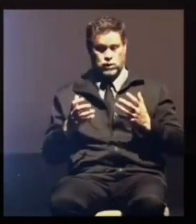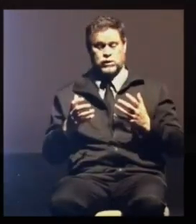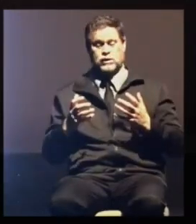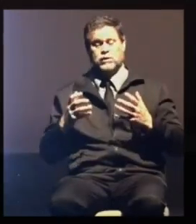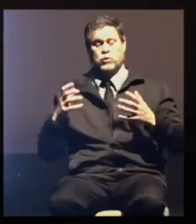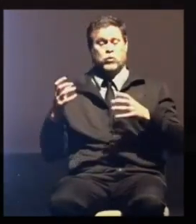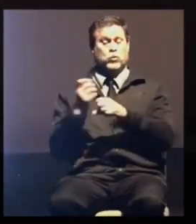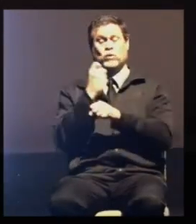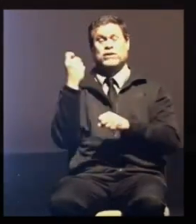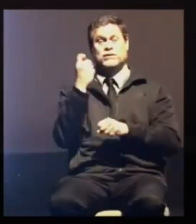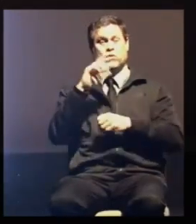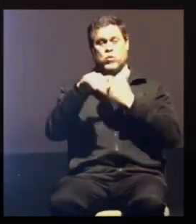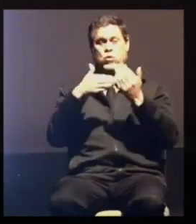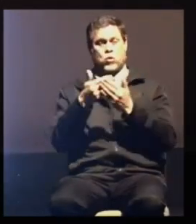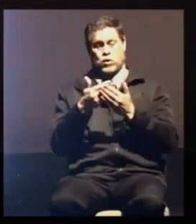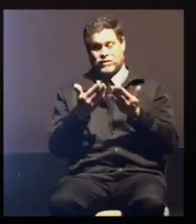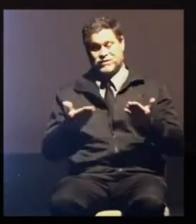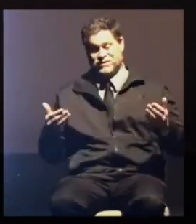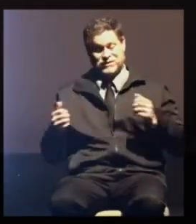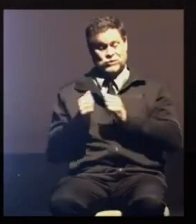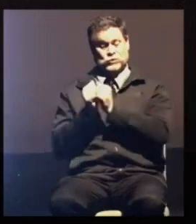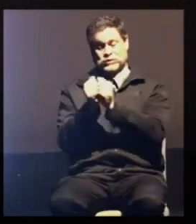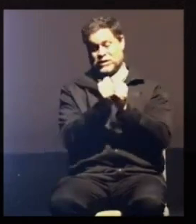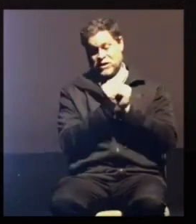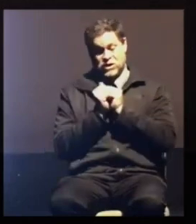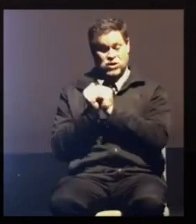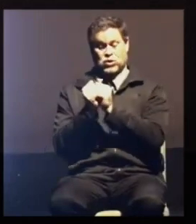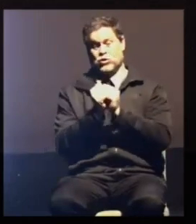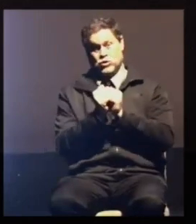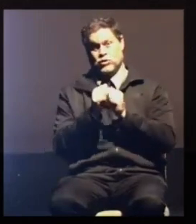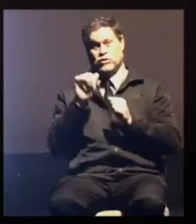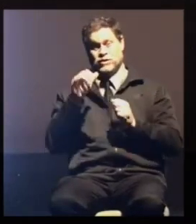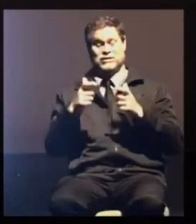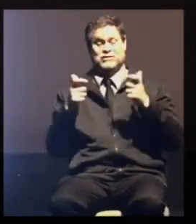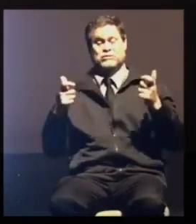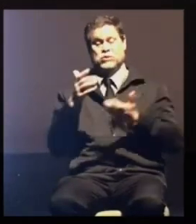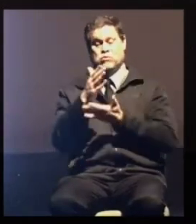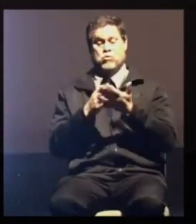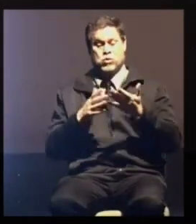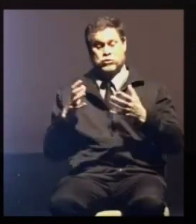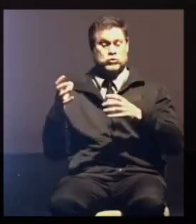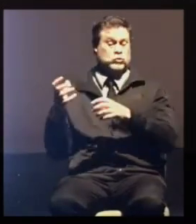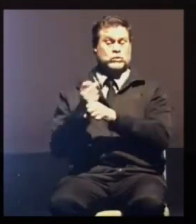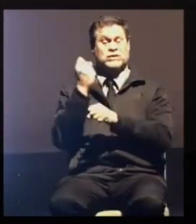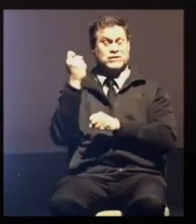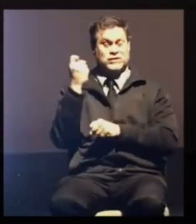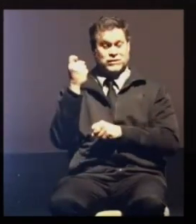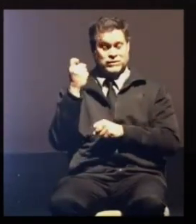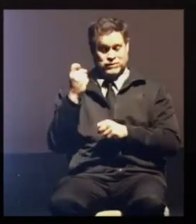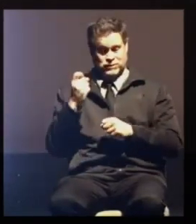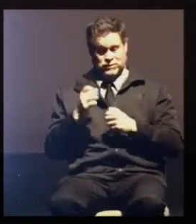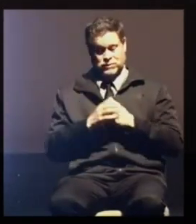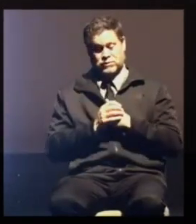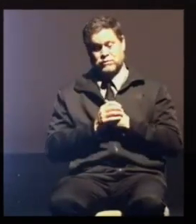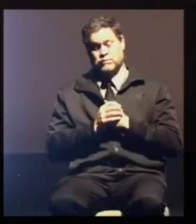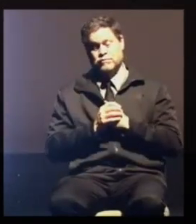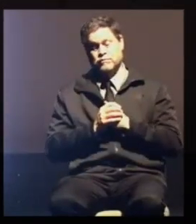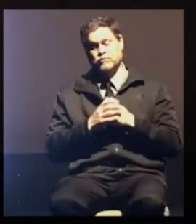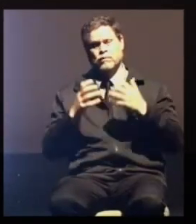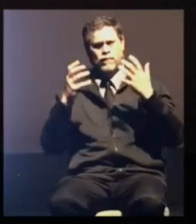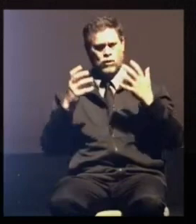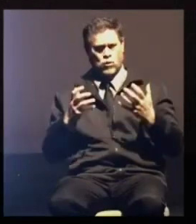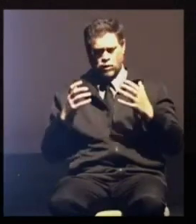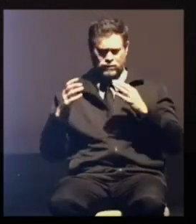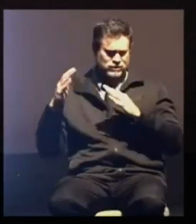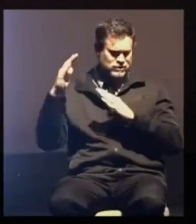We want to win, but we're all in this thing together to do that, and that's a big part of it, to win. And then, you know, we want to